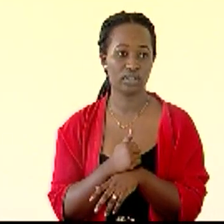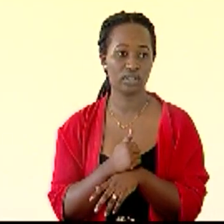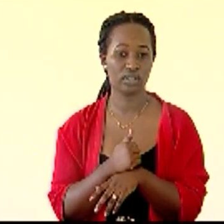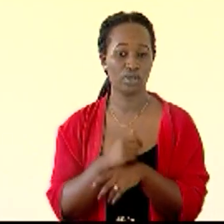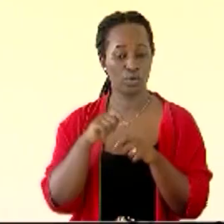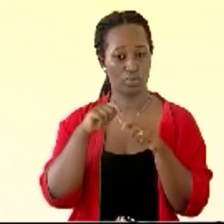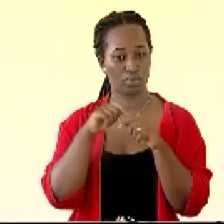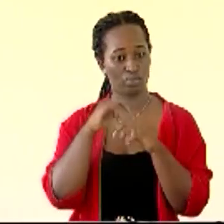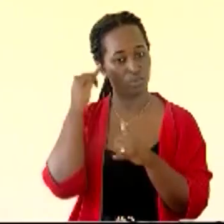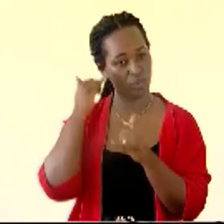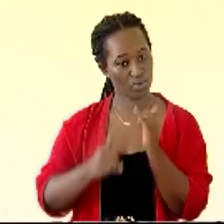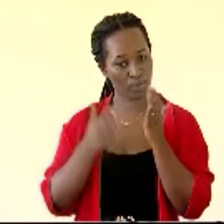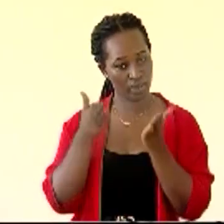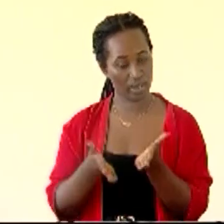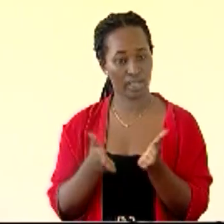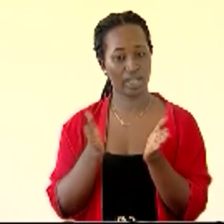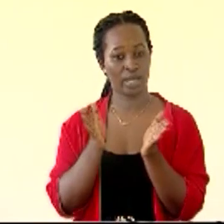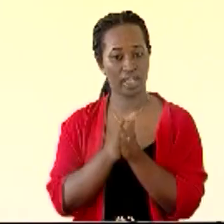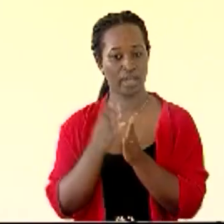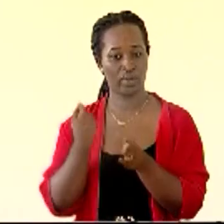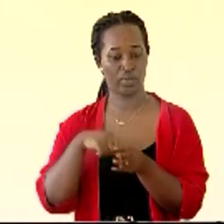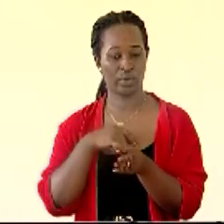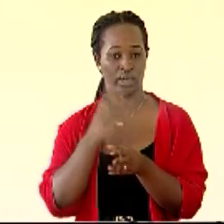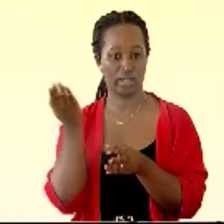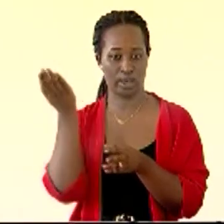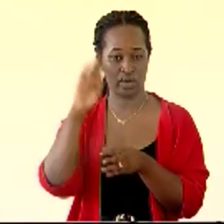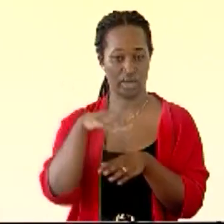from here and we return in a minute.